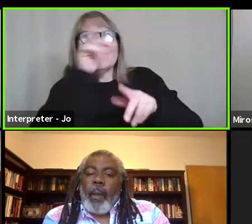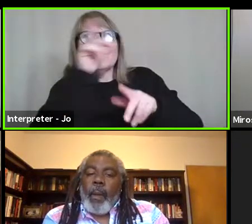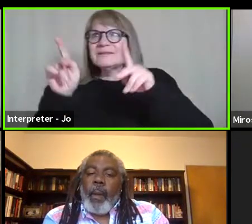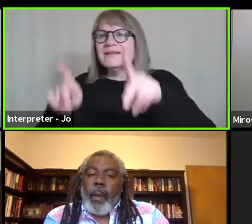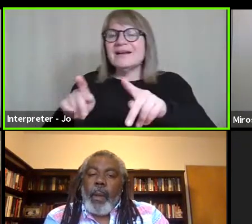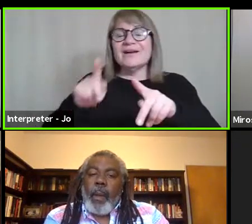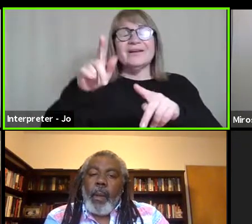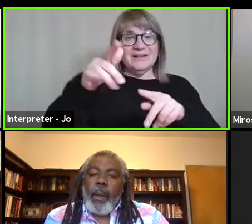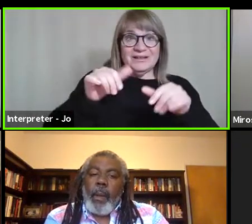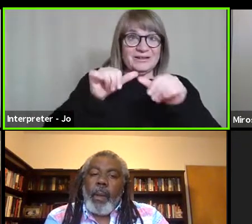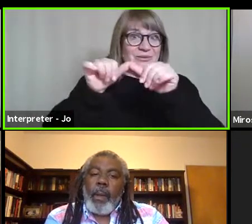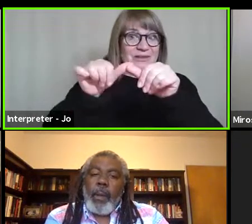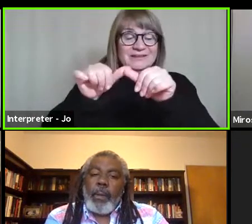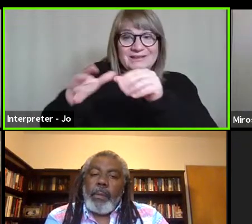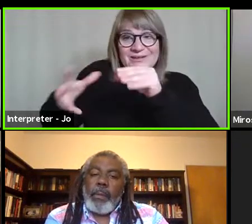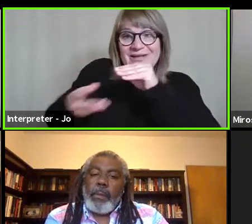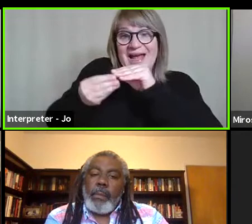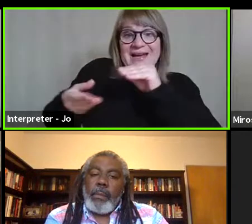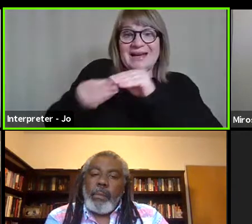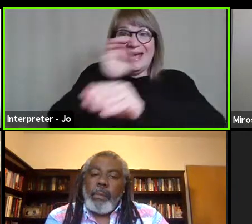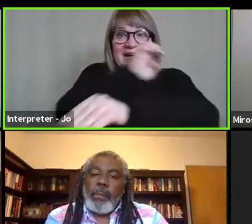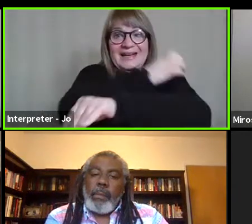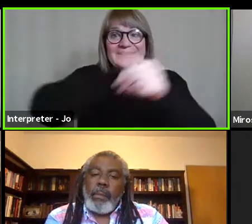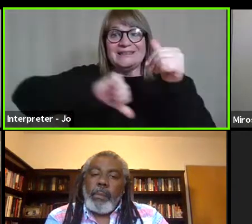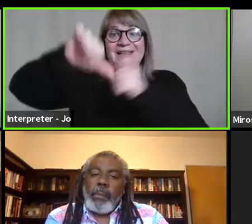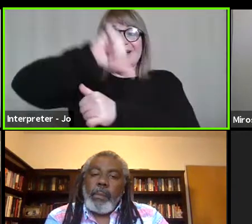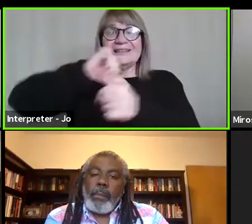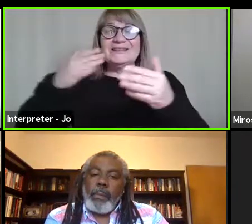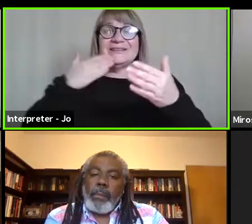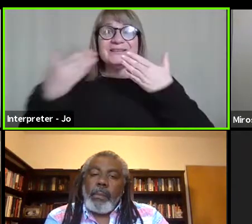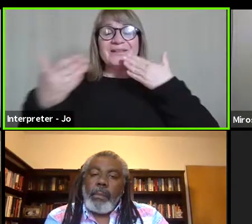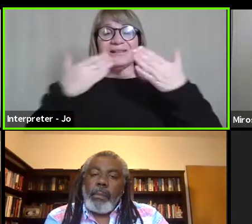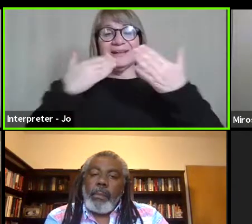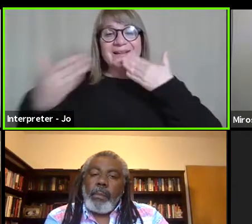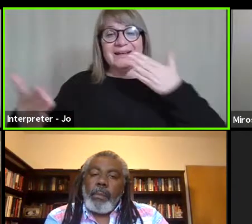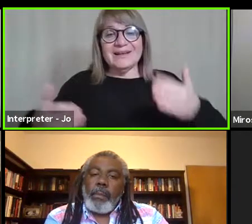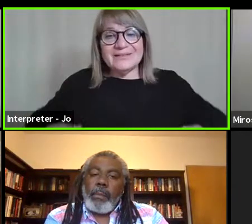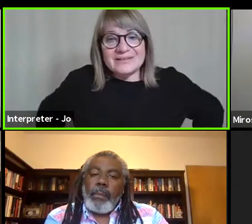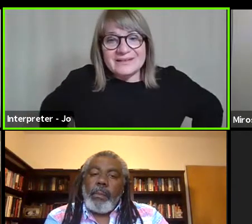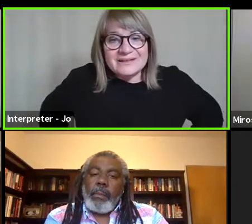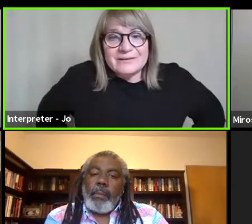each other energized so thank you to everybody else around